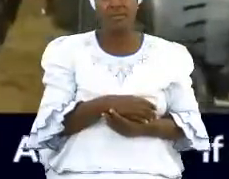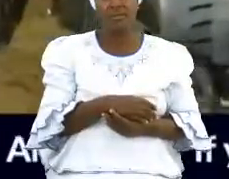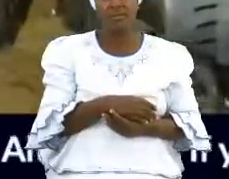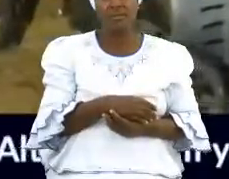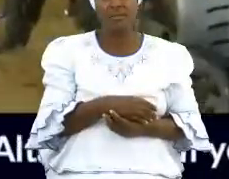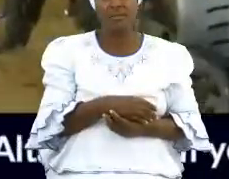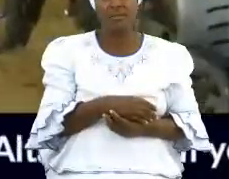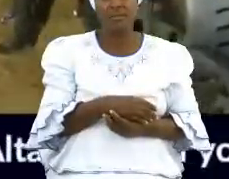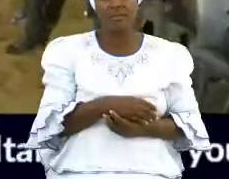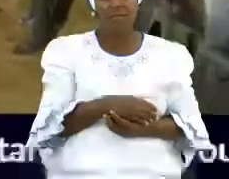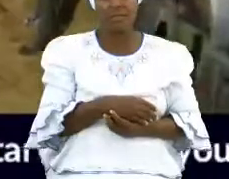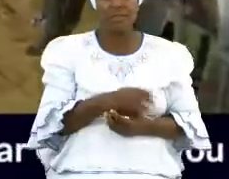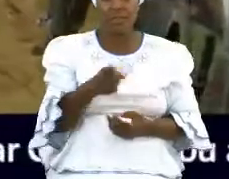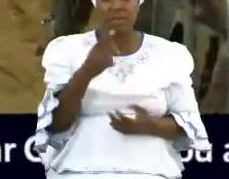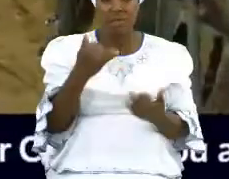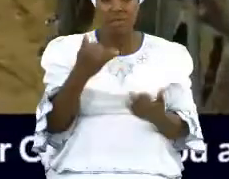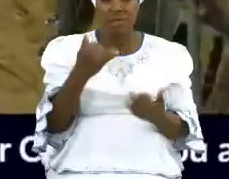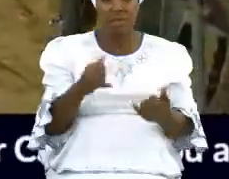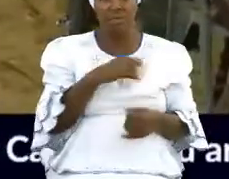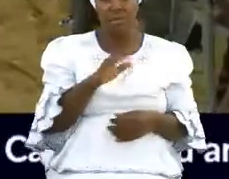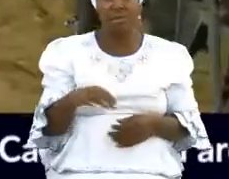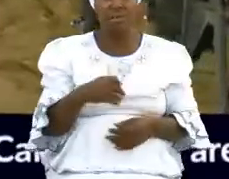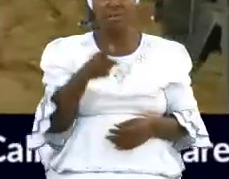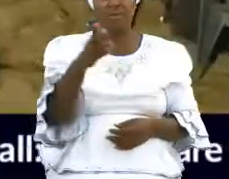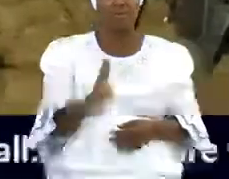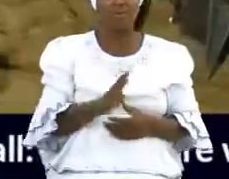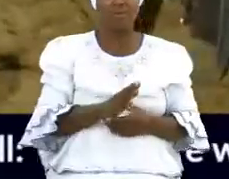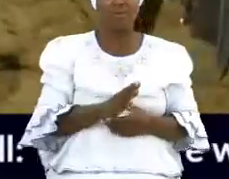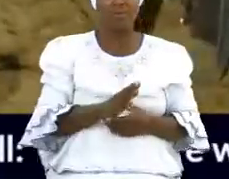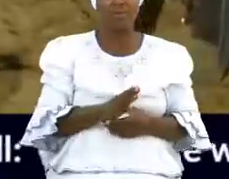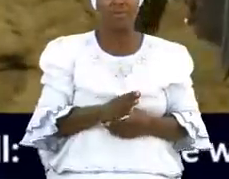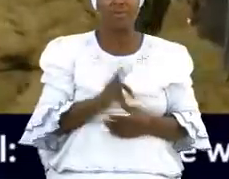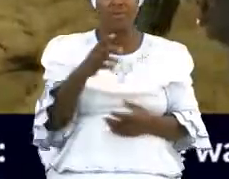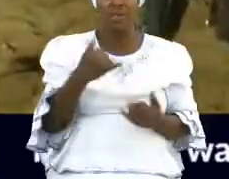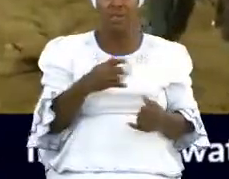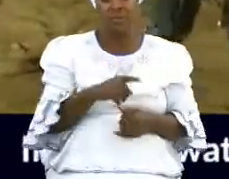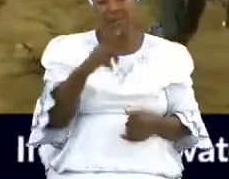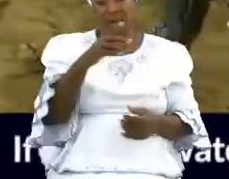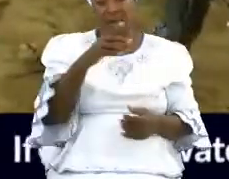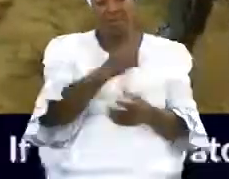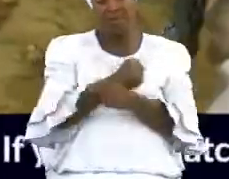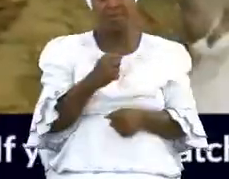a child of God. You are now a beloved of God.